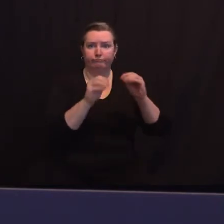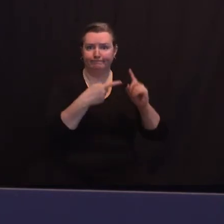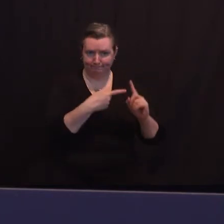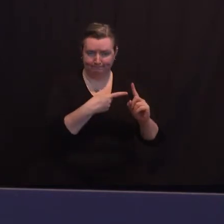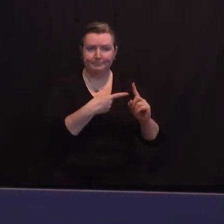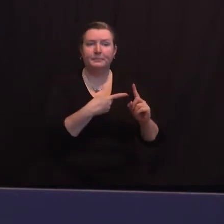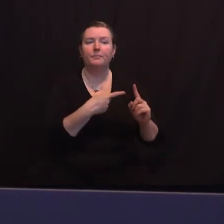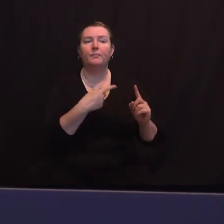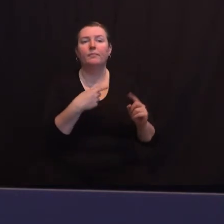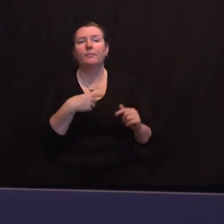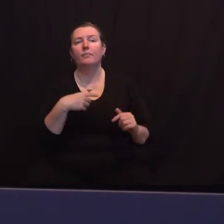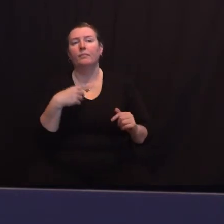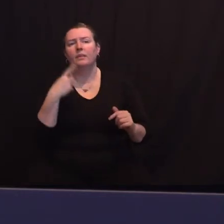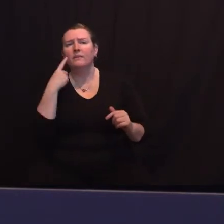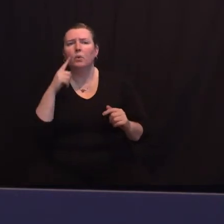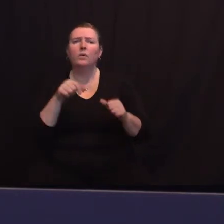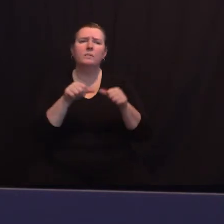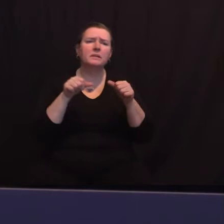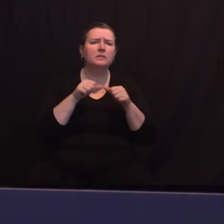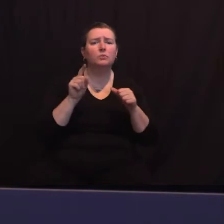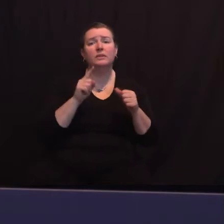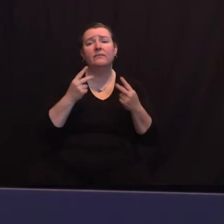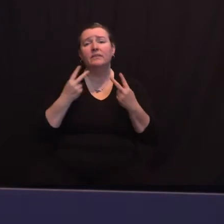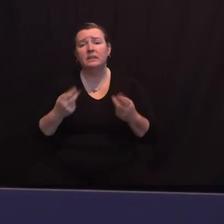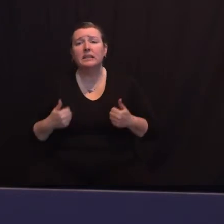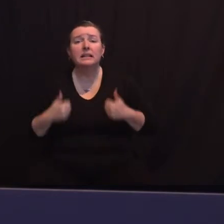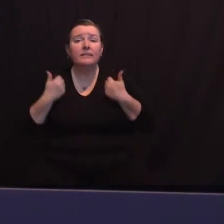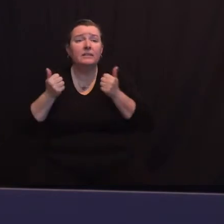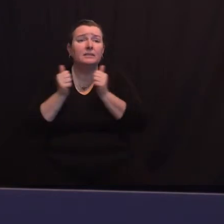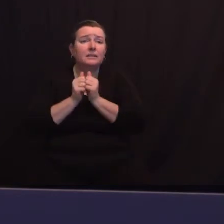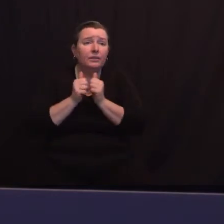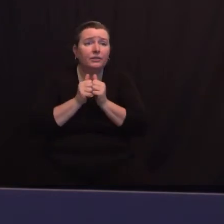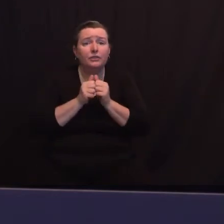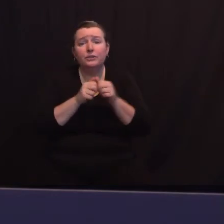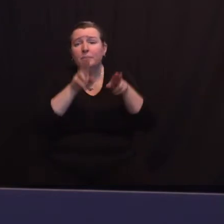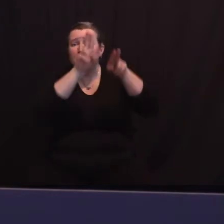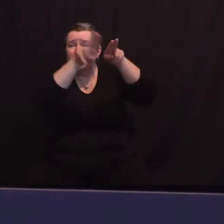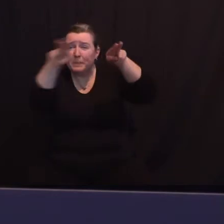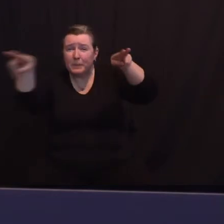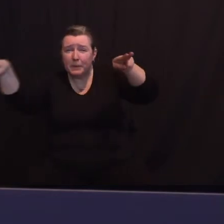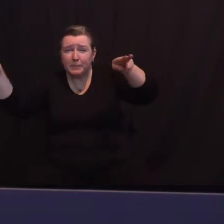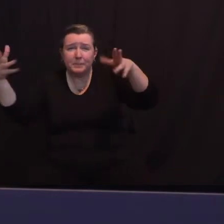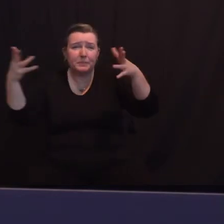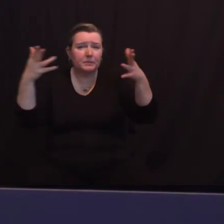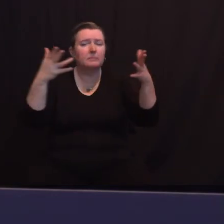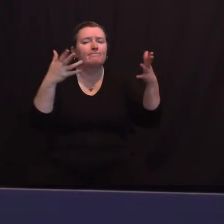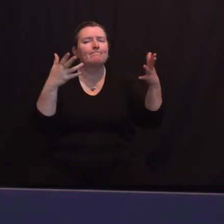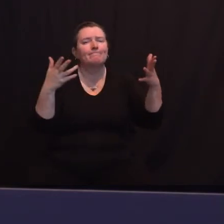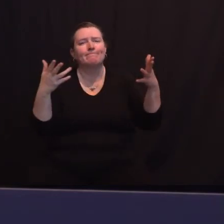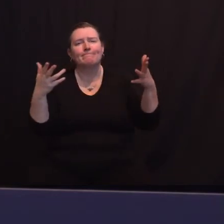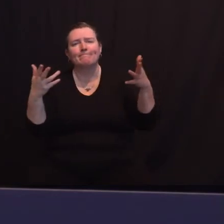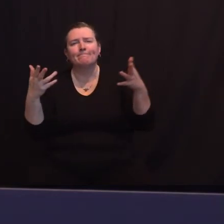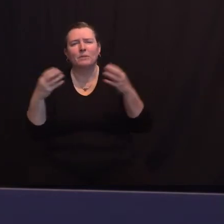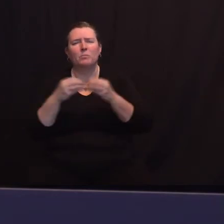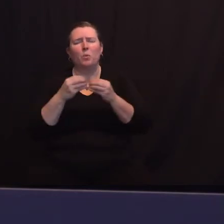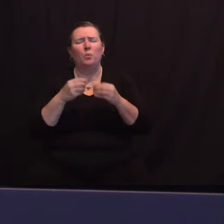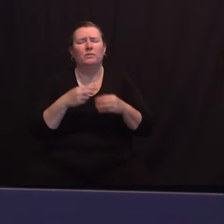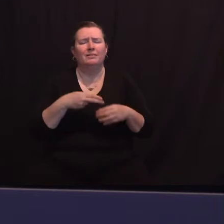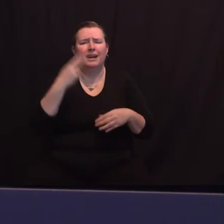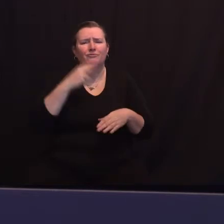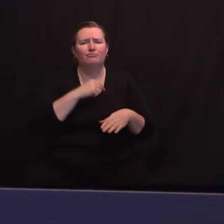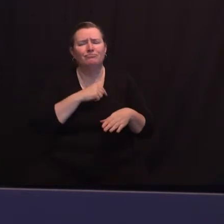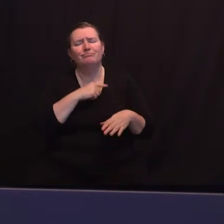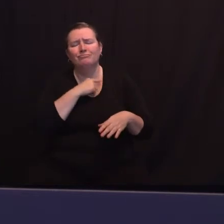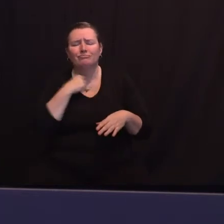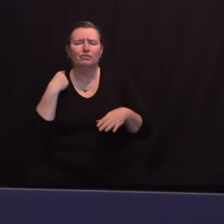settings. The best practice continues to be a 14-day quarantine period, but a shortened period of 10